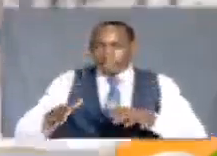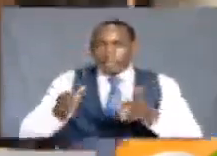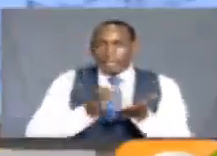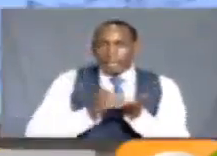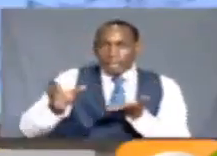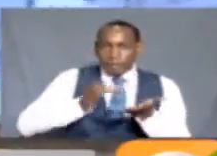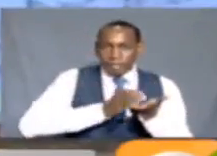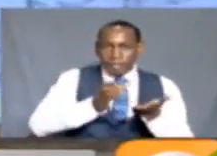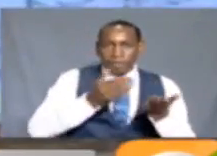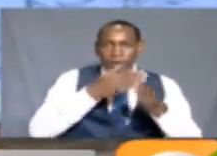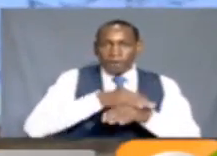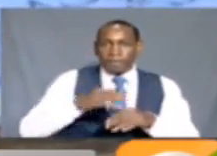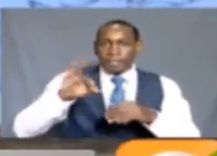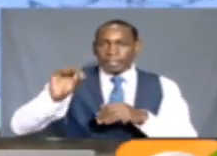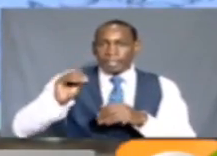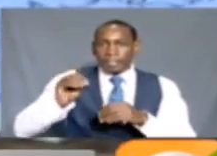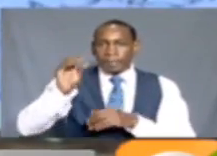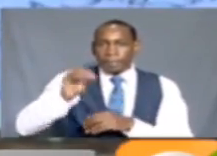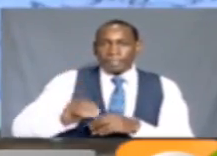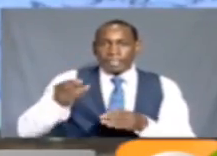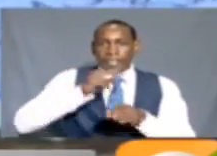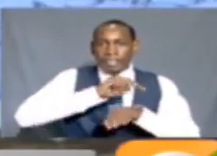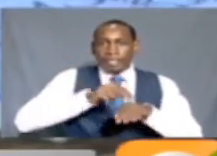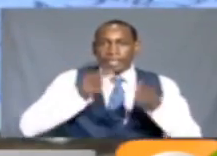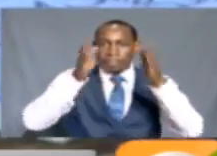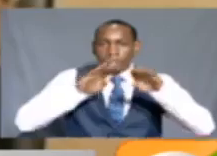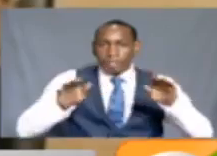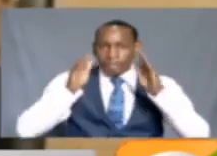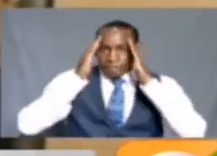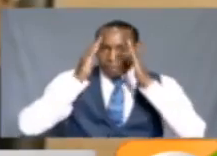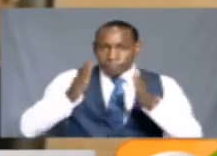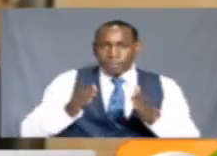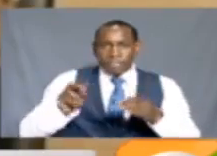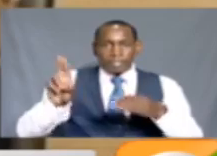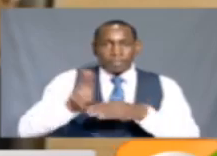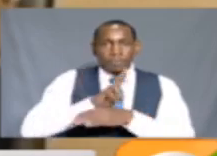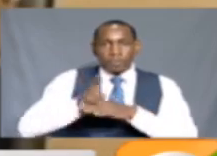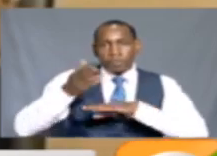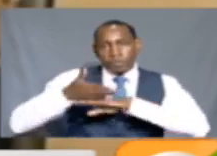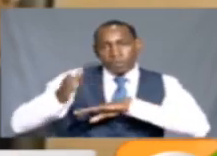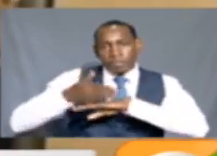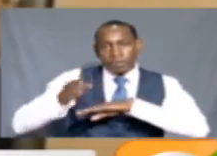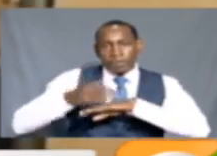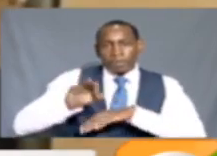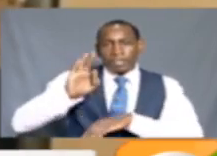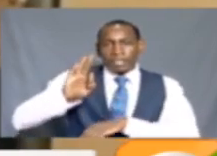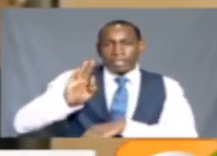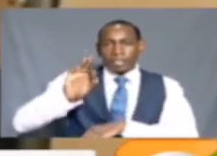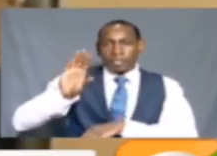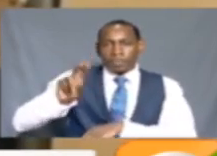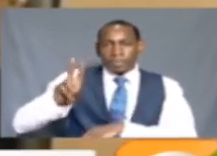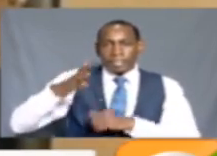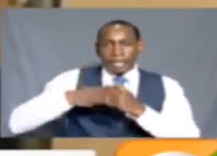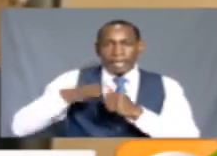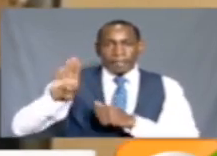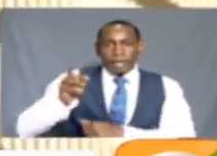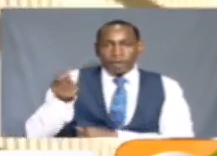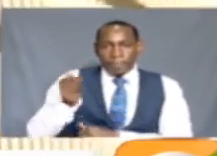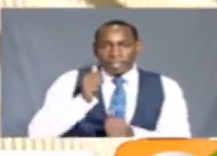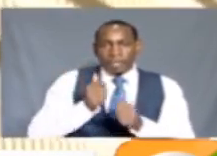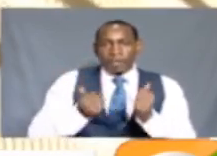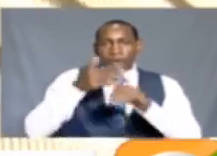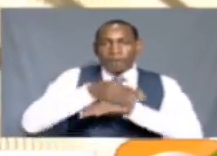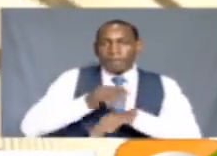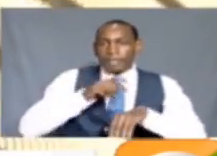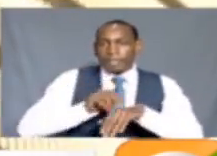allocated more than 38% of the national budget, the focus being the irregular spending of 320.9 billion shillings over